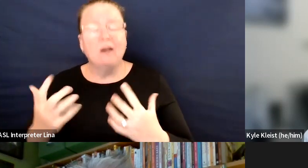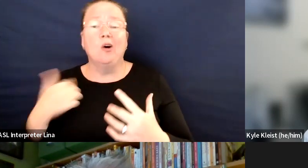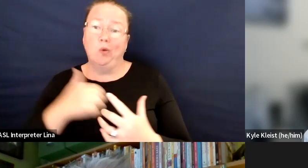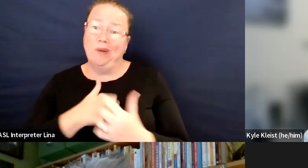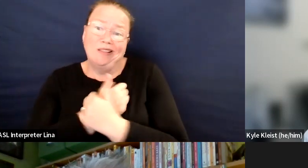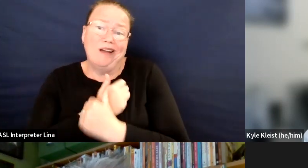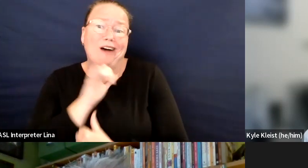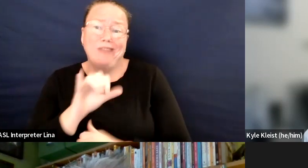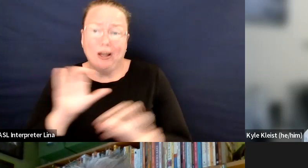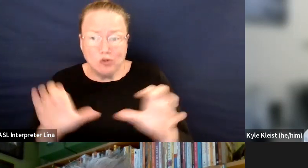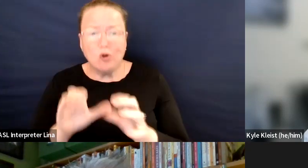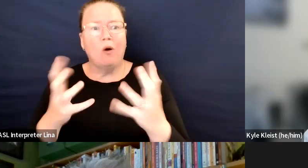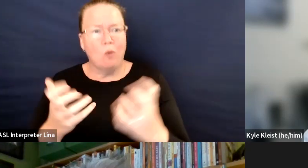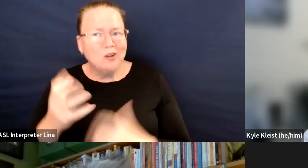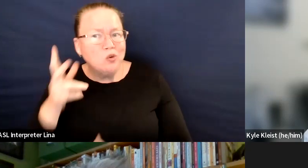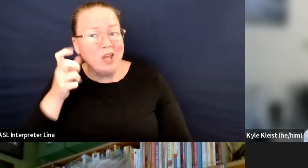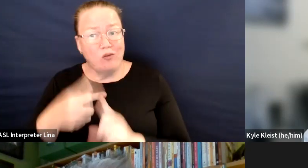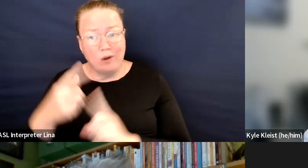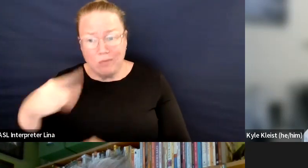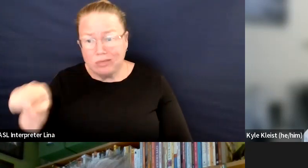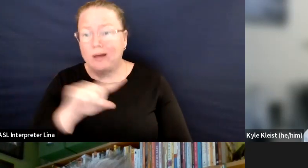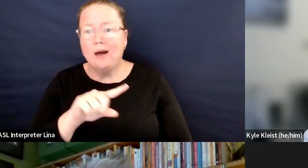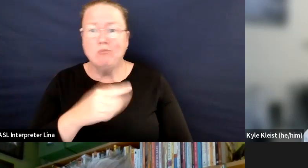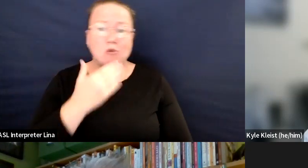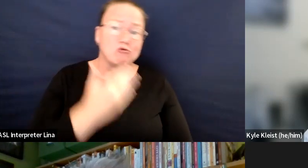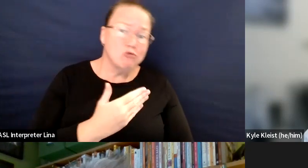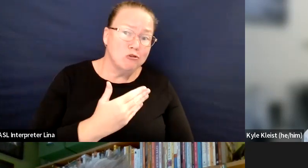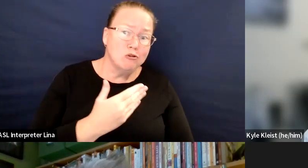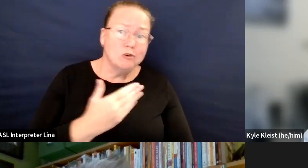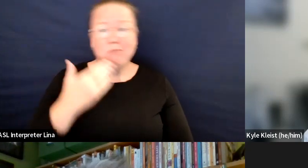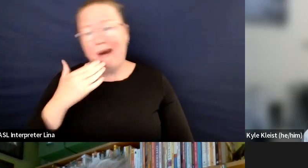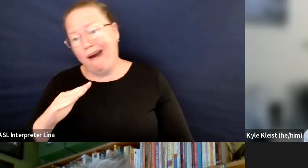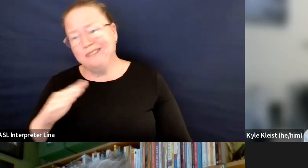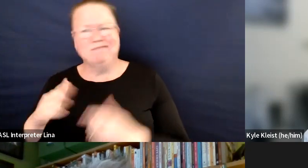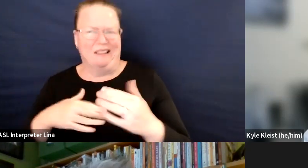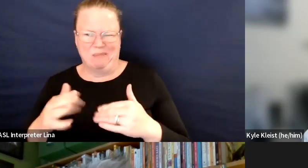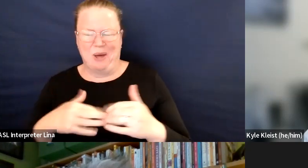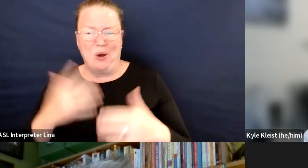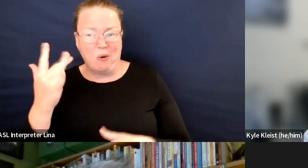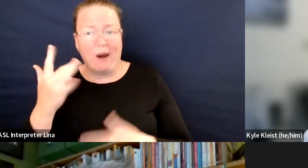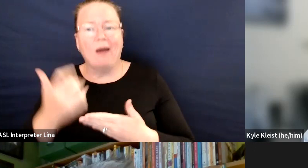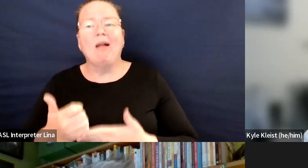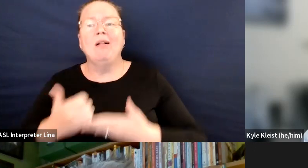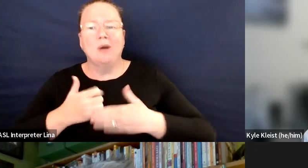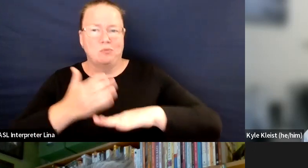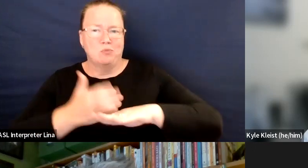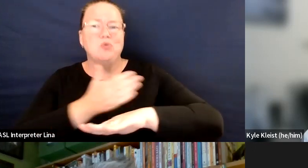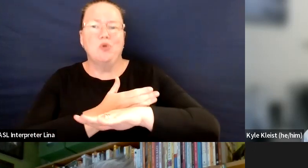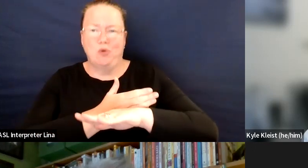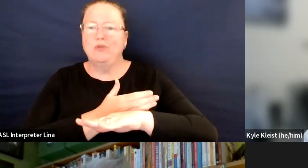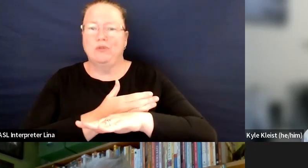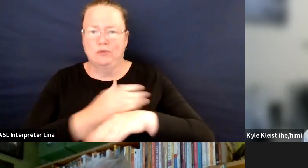that, because we want to hear back from them, whether it's good or if it's bad, because it's helping us to improve either